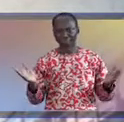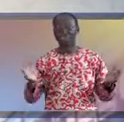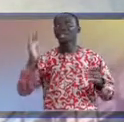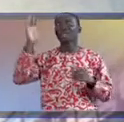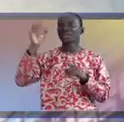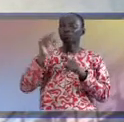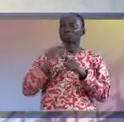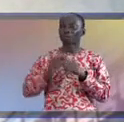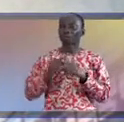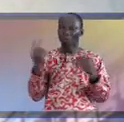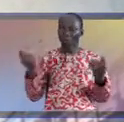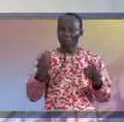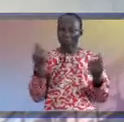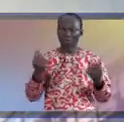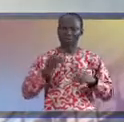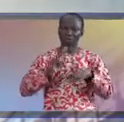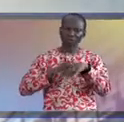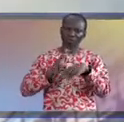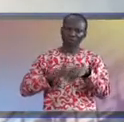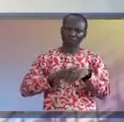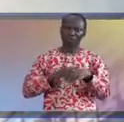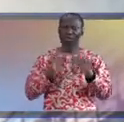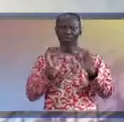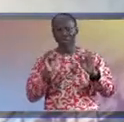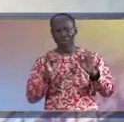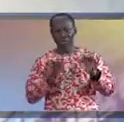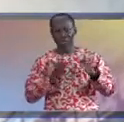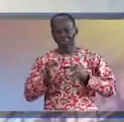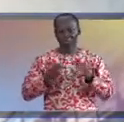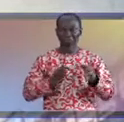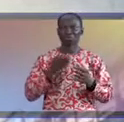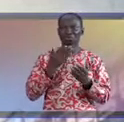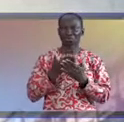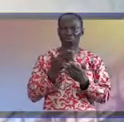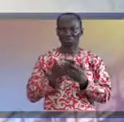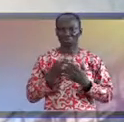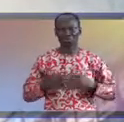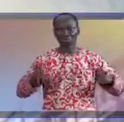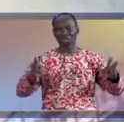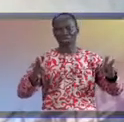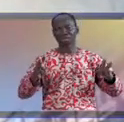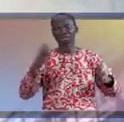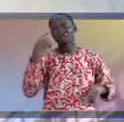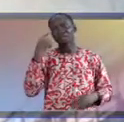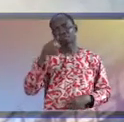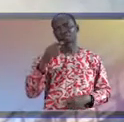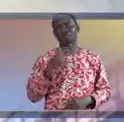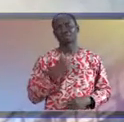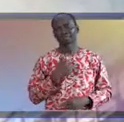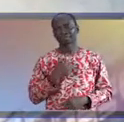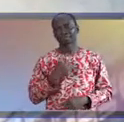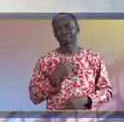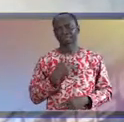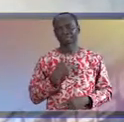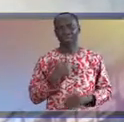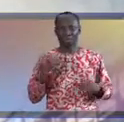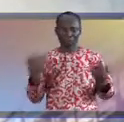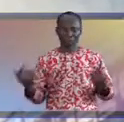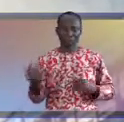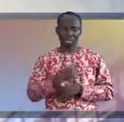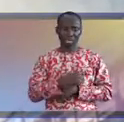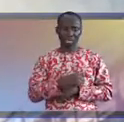a yako cobo, a ya a quanchrepa at the Mayen, a woo yasia ye to me. And a day,